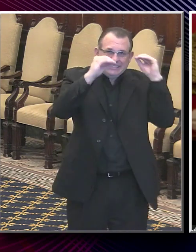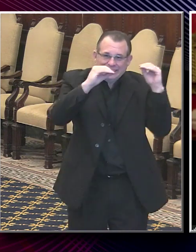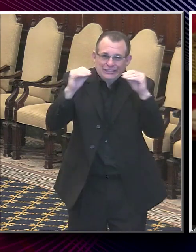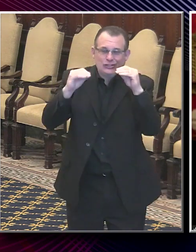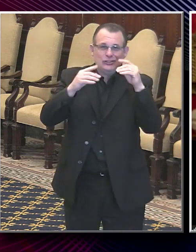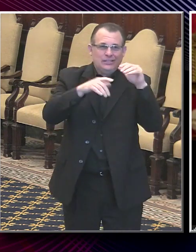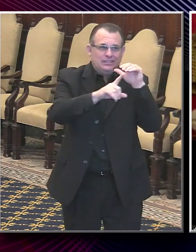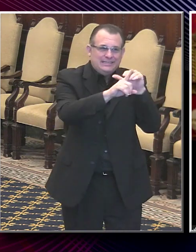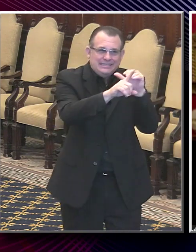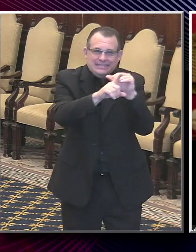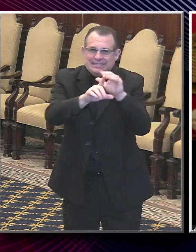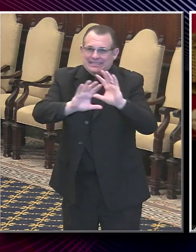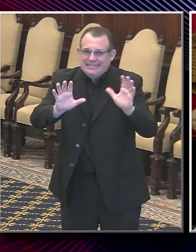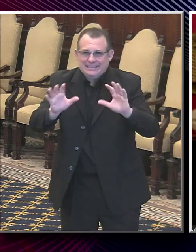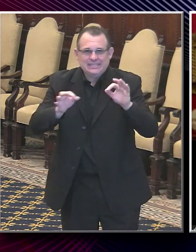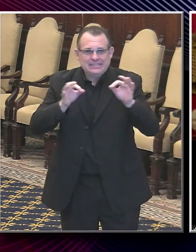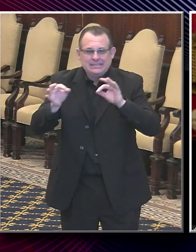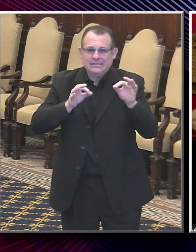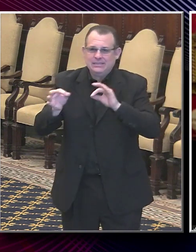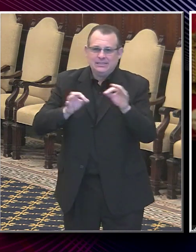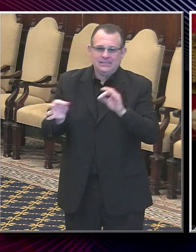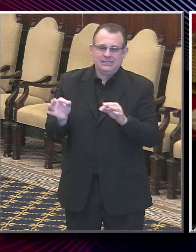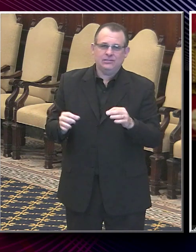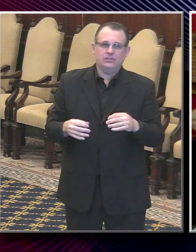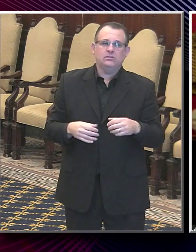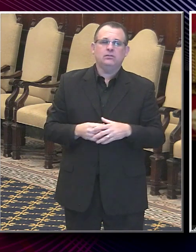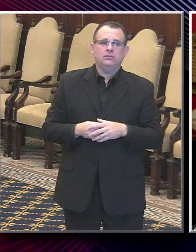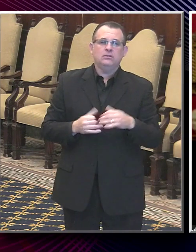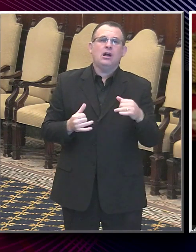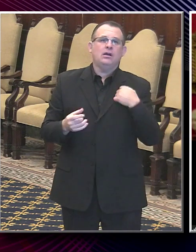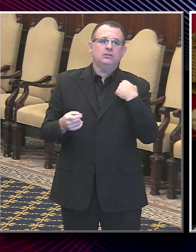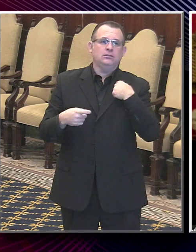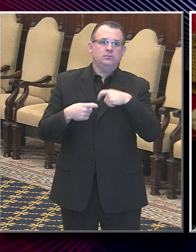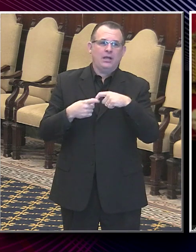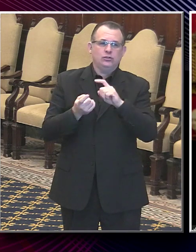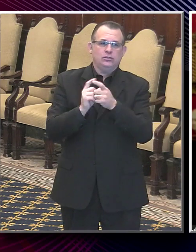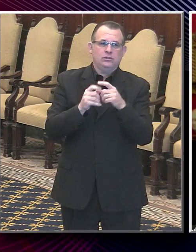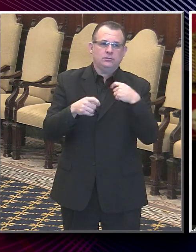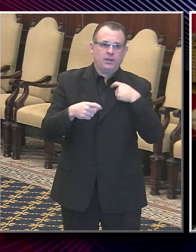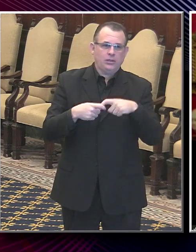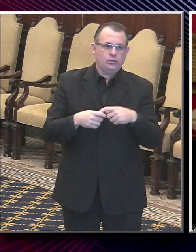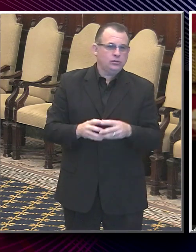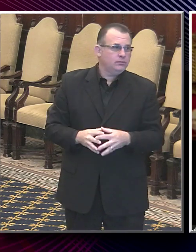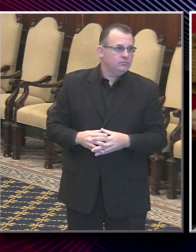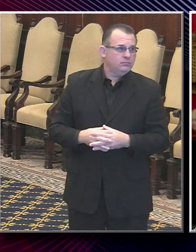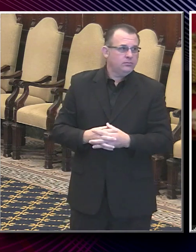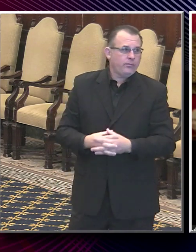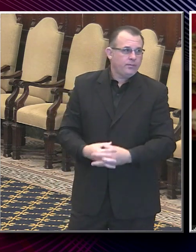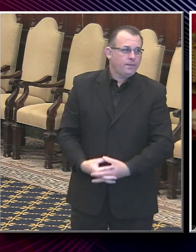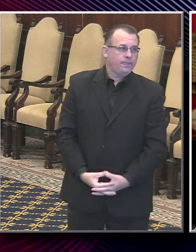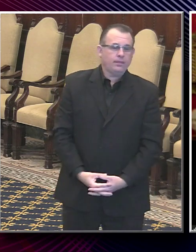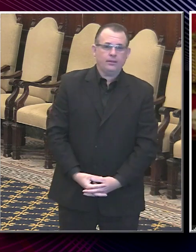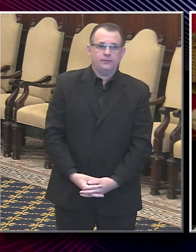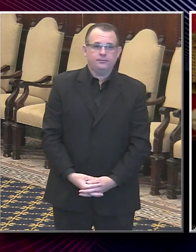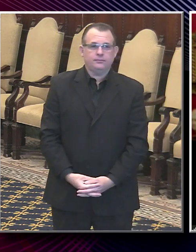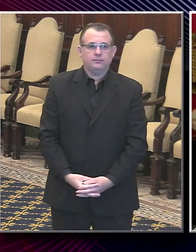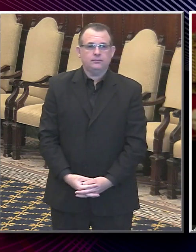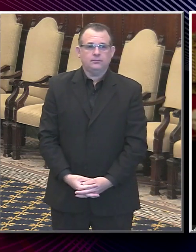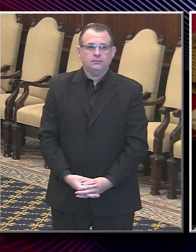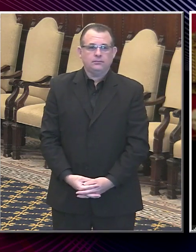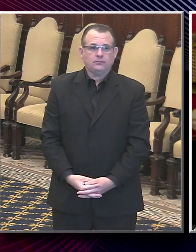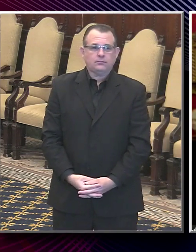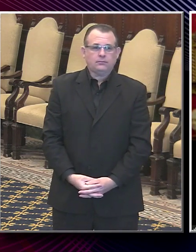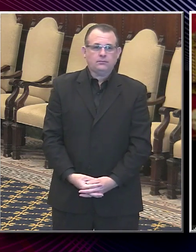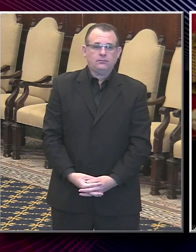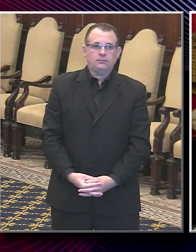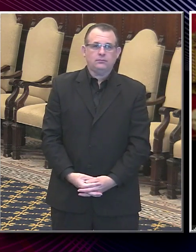Bien, nosotros tenemos que continuar con nuestros esfuerzos de educación continuadamente. Se ha visto este fin de semana alrededor del país de que